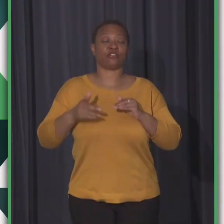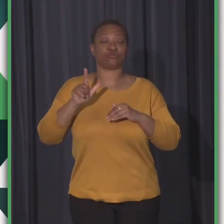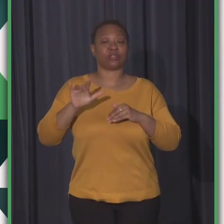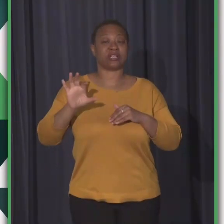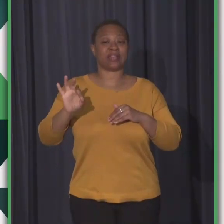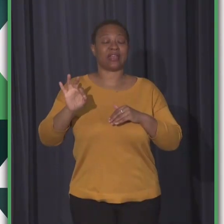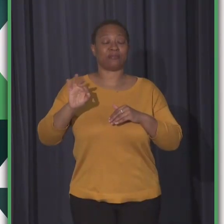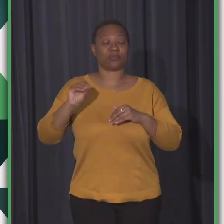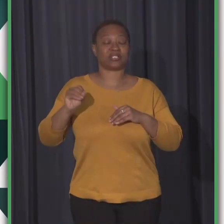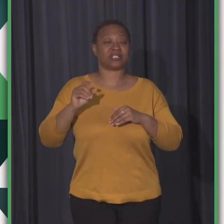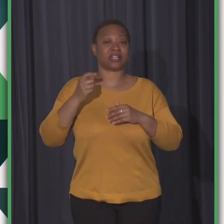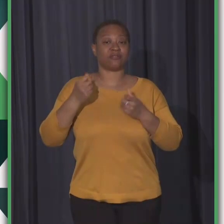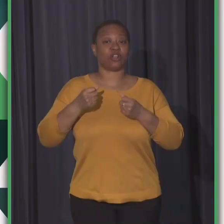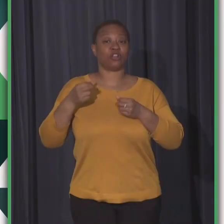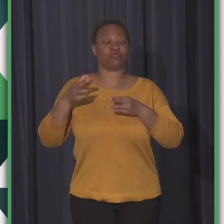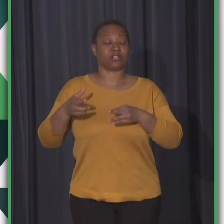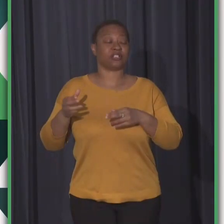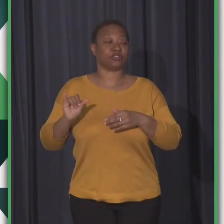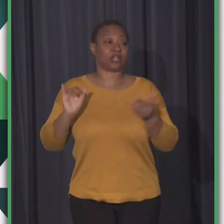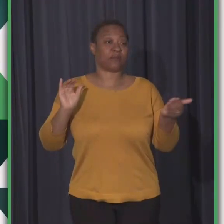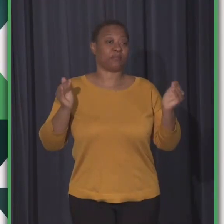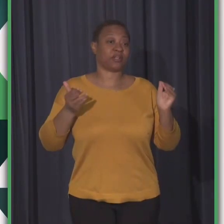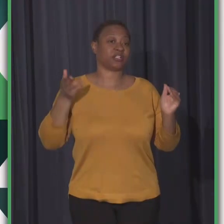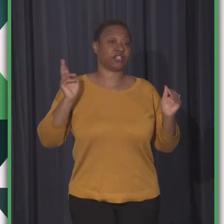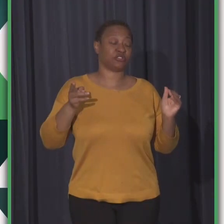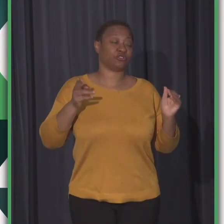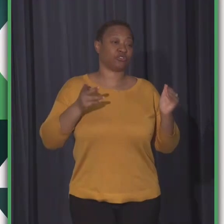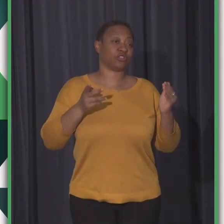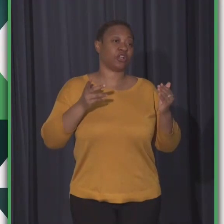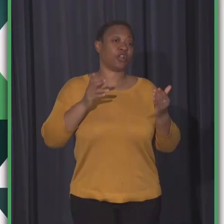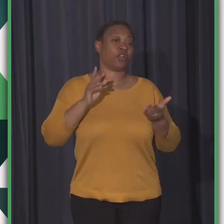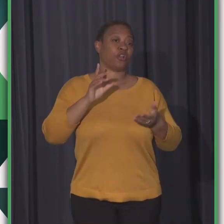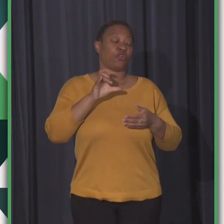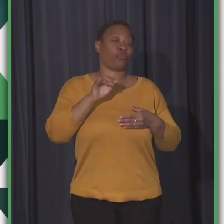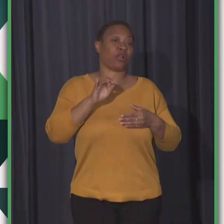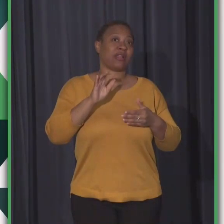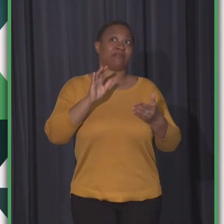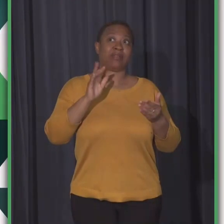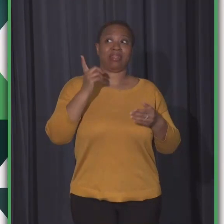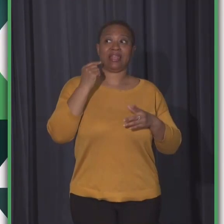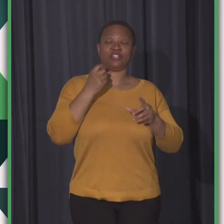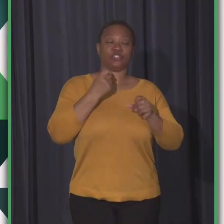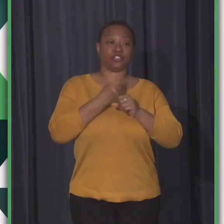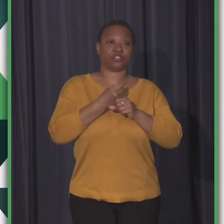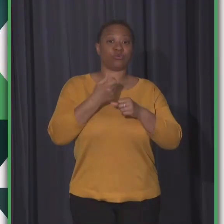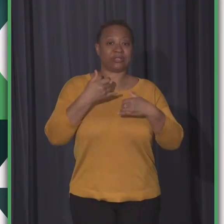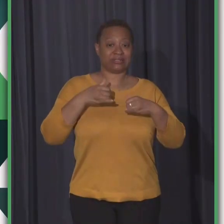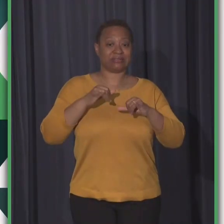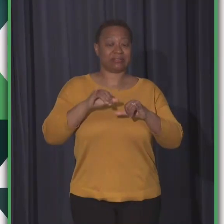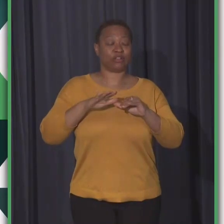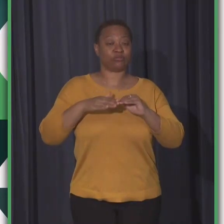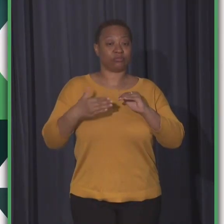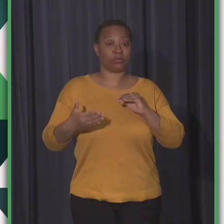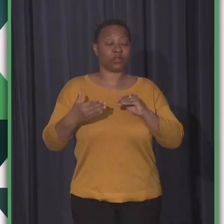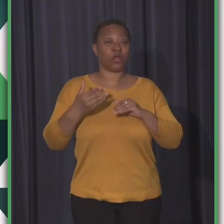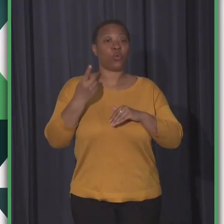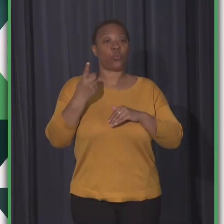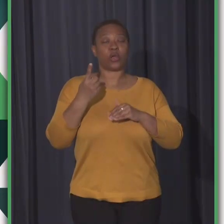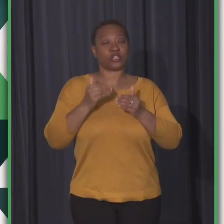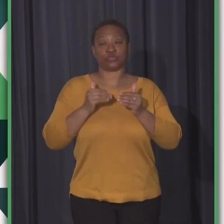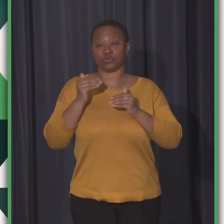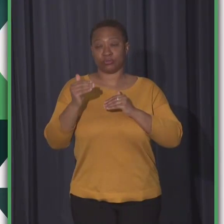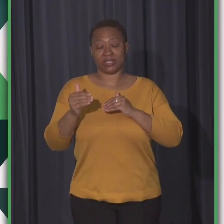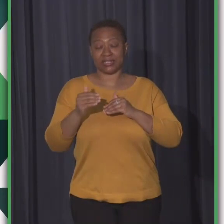in carjackings, and that's compared to the historical crime reductions we had last year, so we're still on a downward trajectory. One is too many.